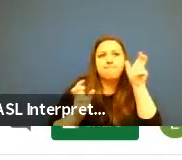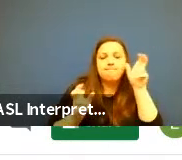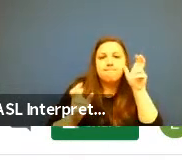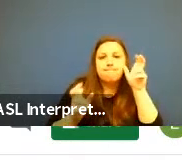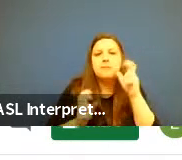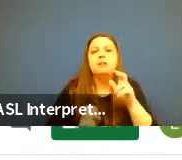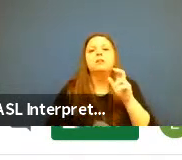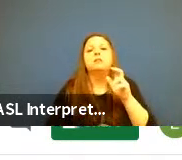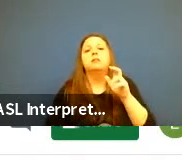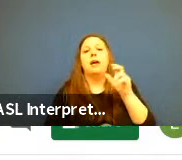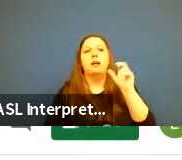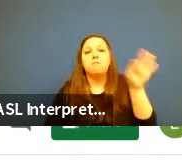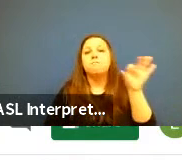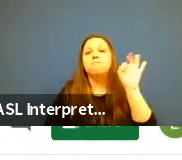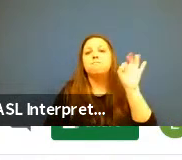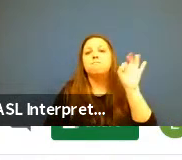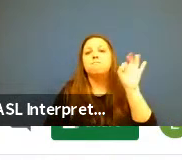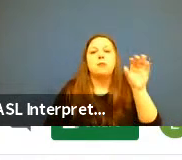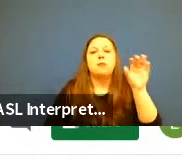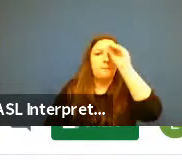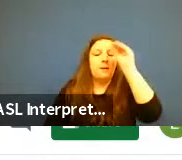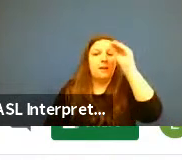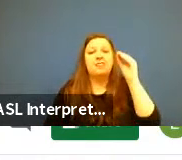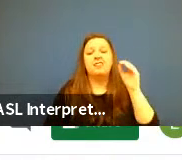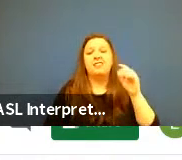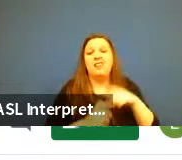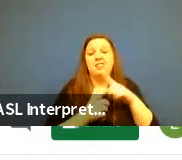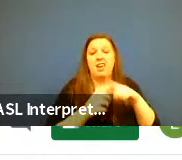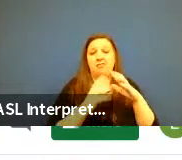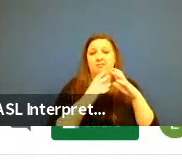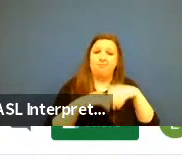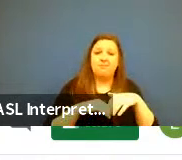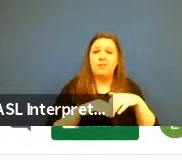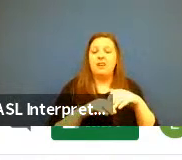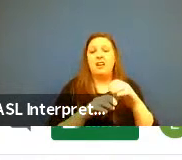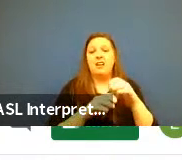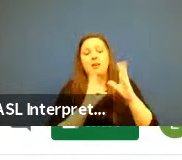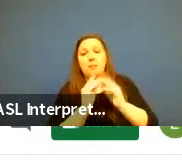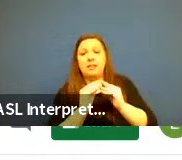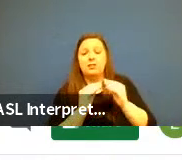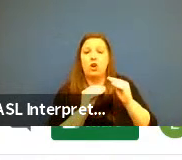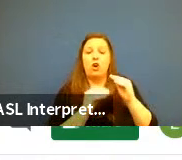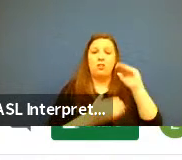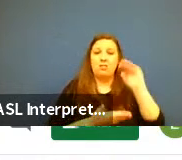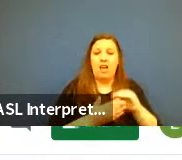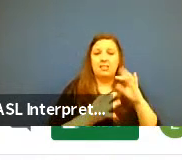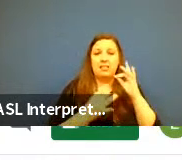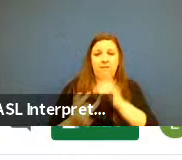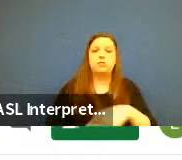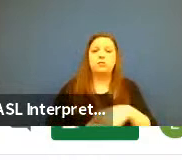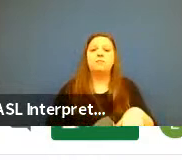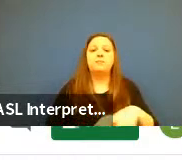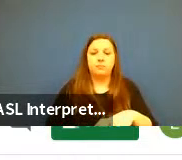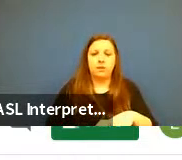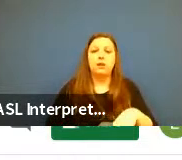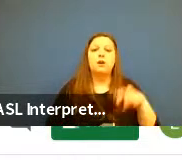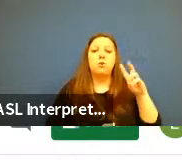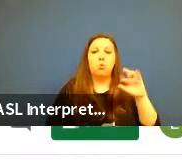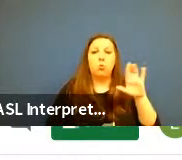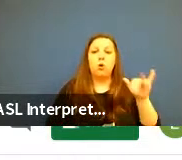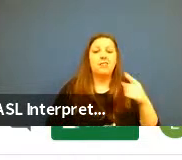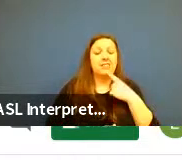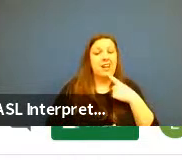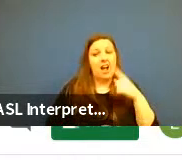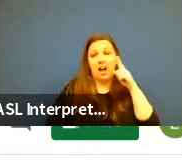efficient. I totally agree with that, Patricia. There's some things, the entire